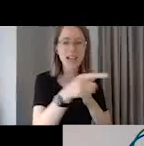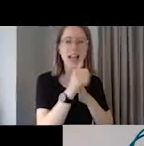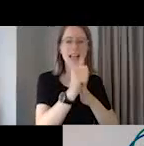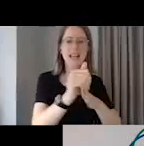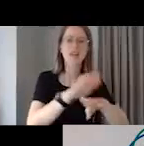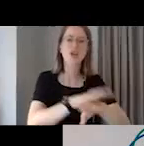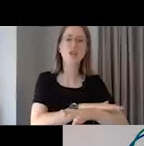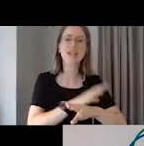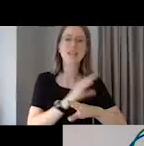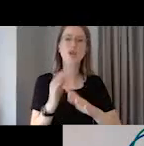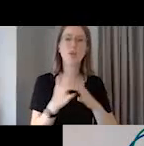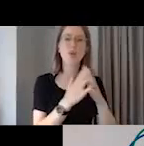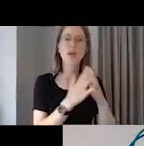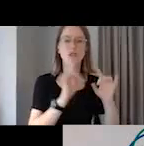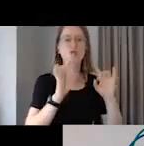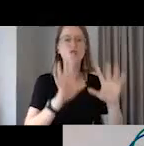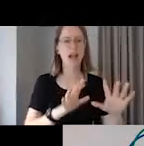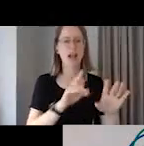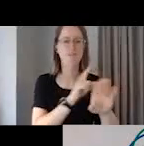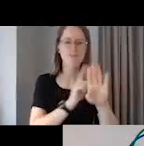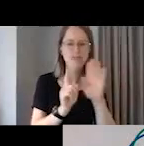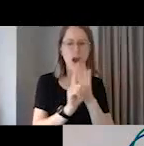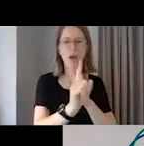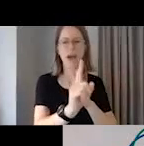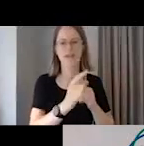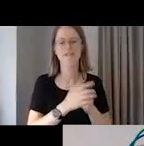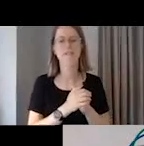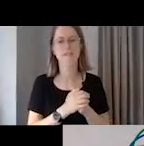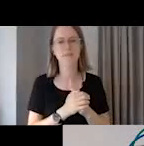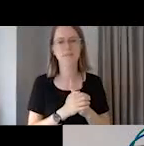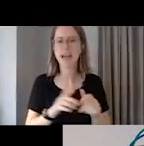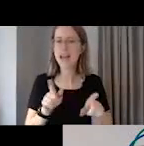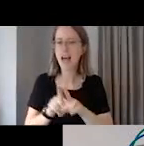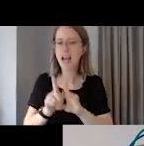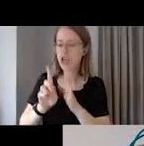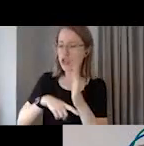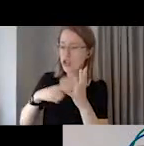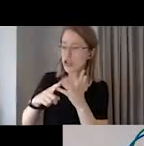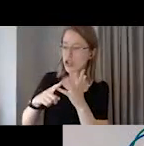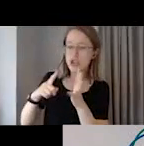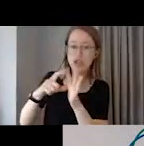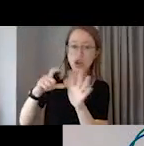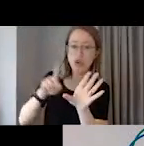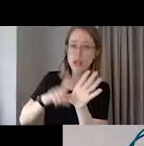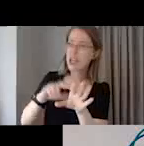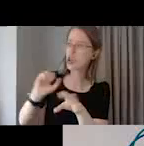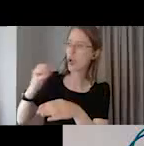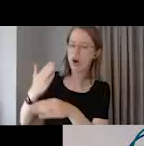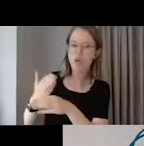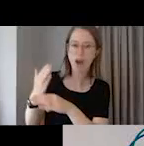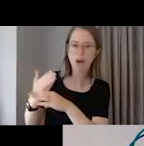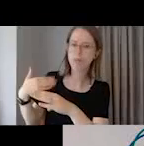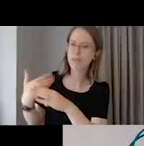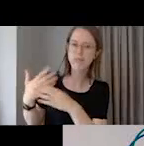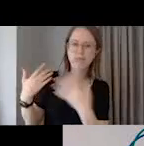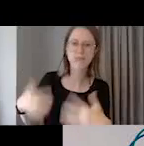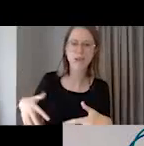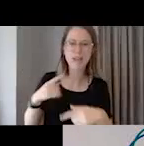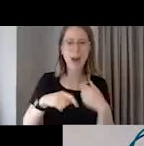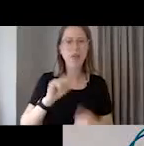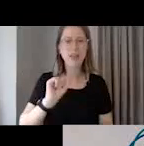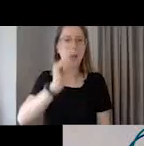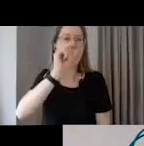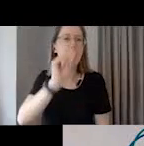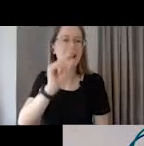Australia, very proactive, just like Judy. And Judy, your stellar career. It's about the ability, not